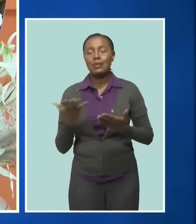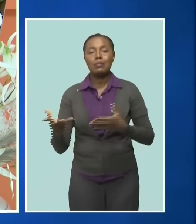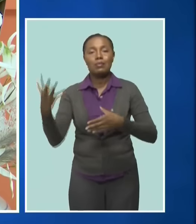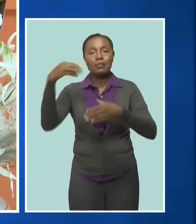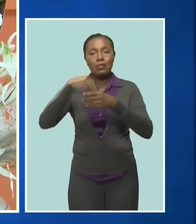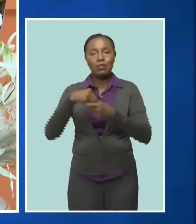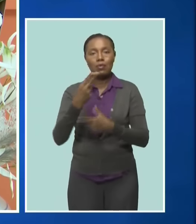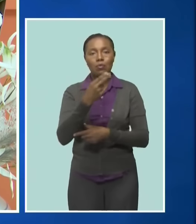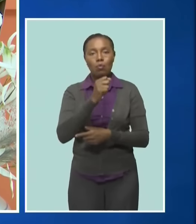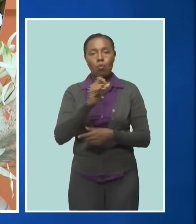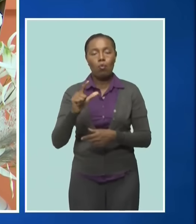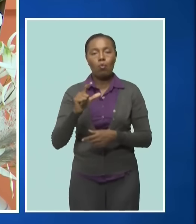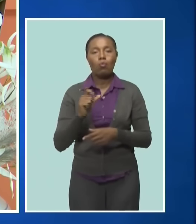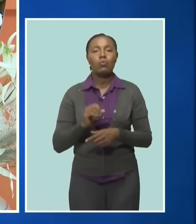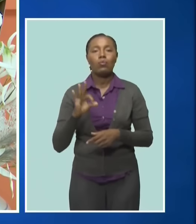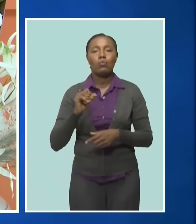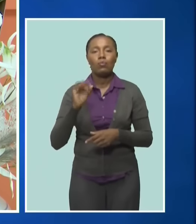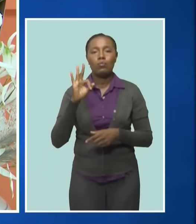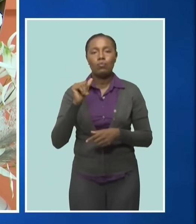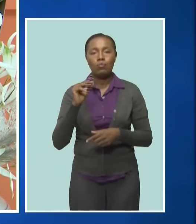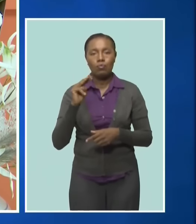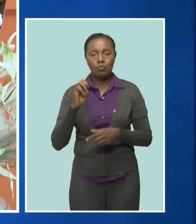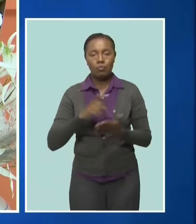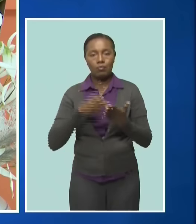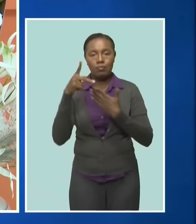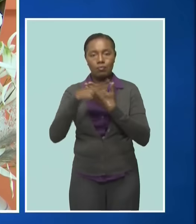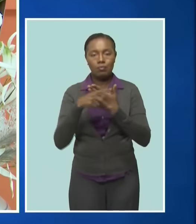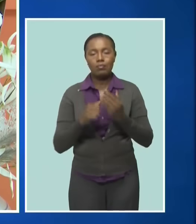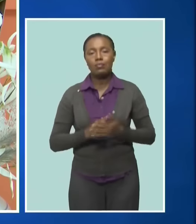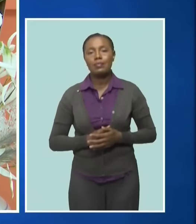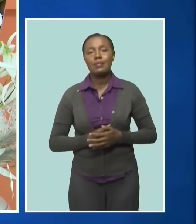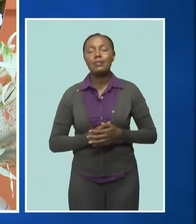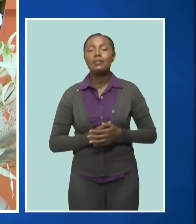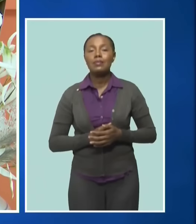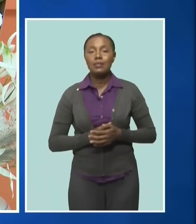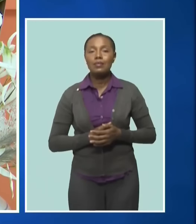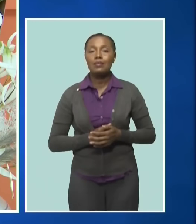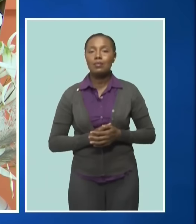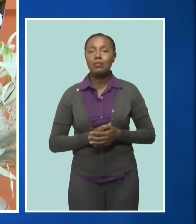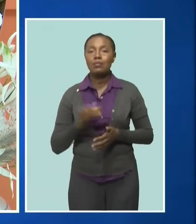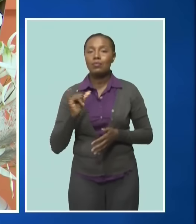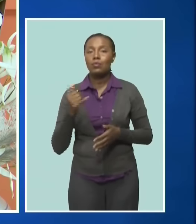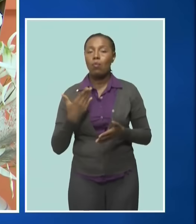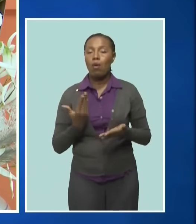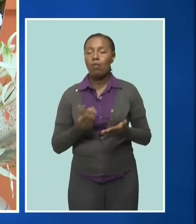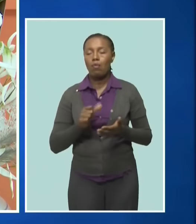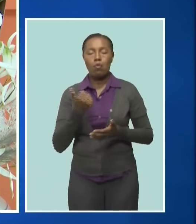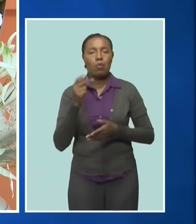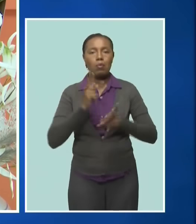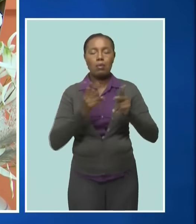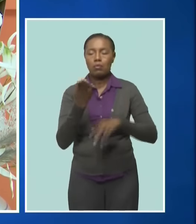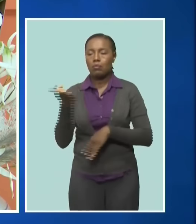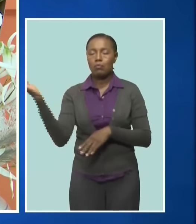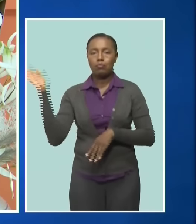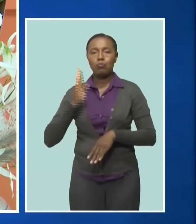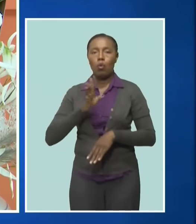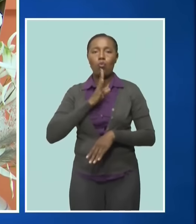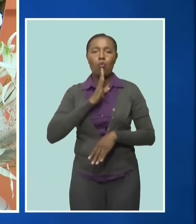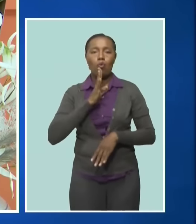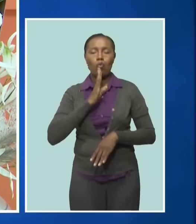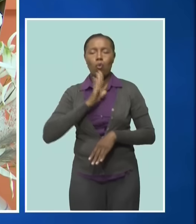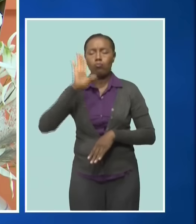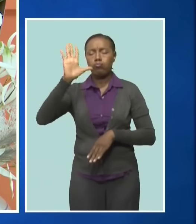the Hall of Fame program. We also have, like I said before, some dynamic speakers who will,